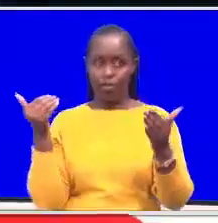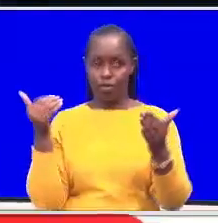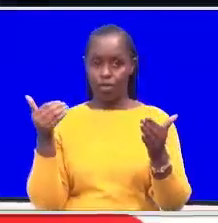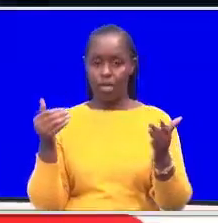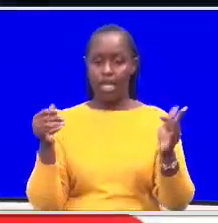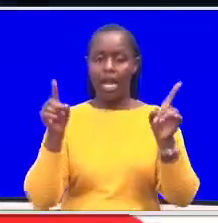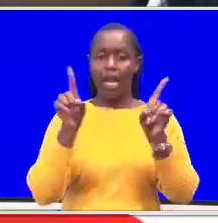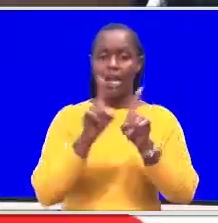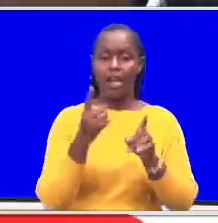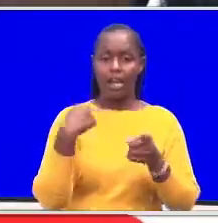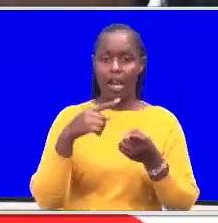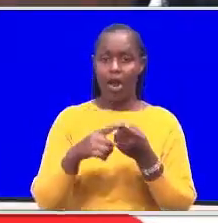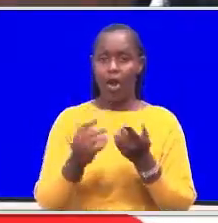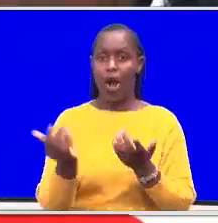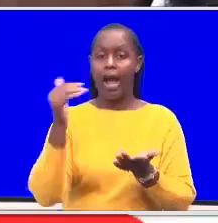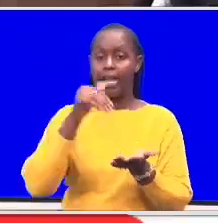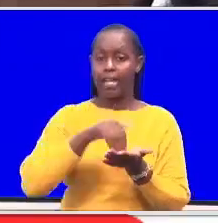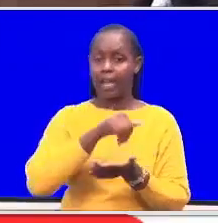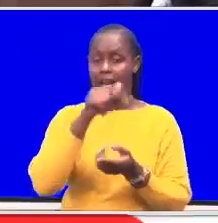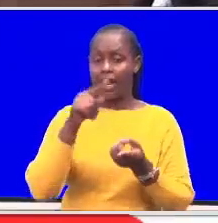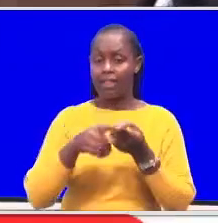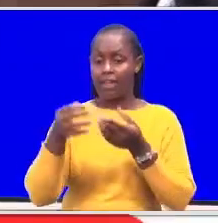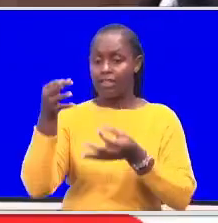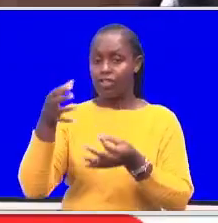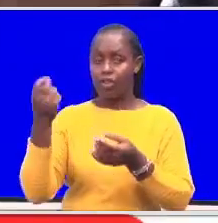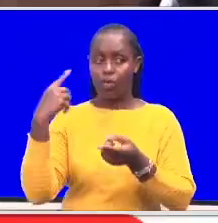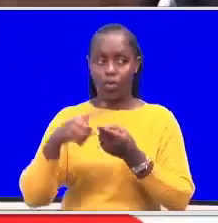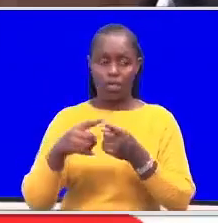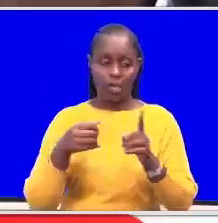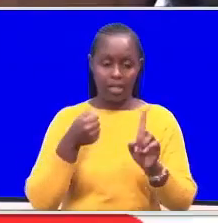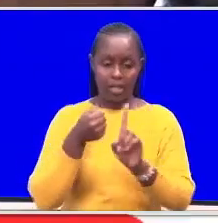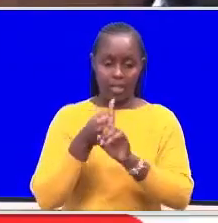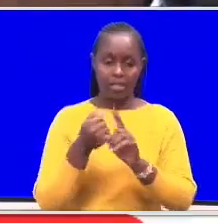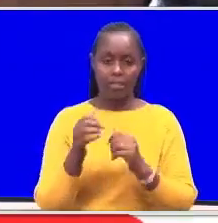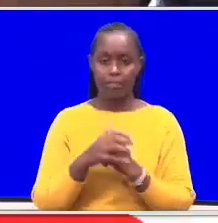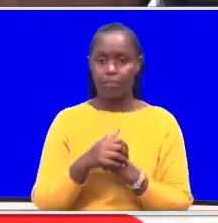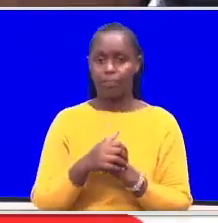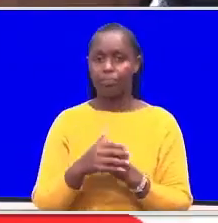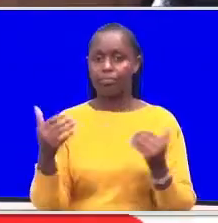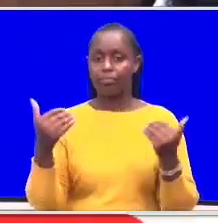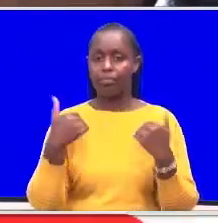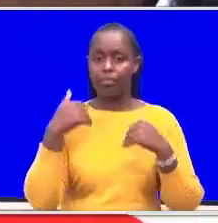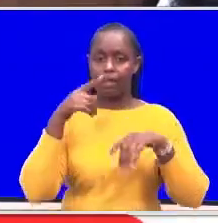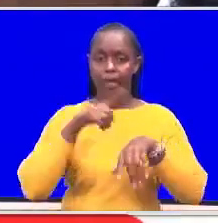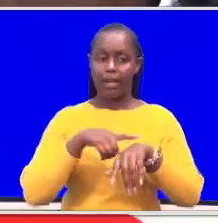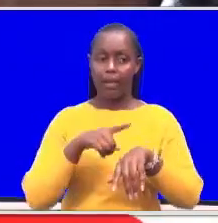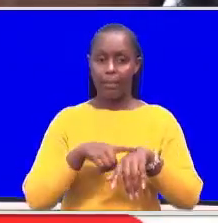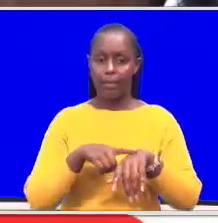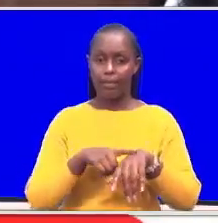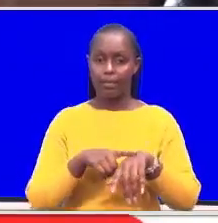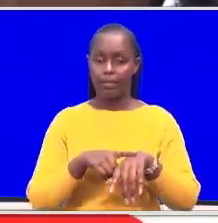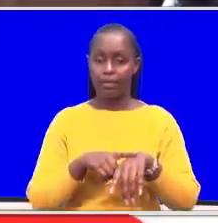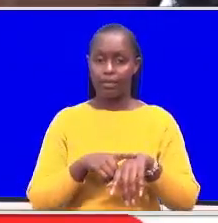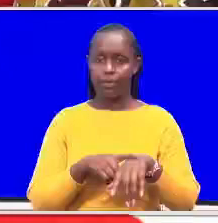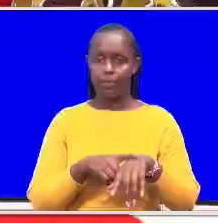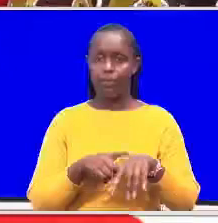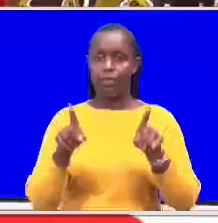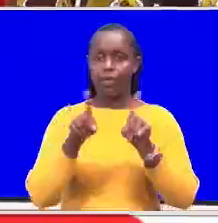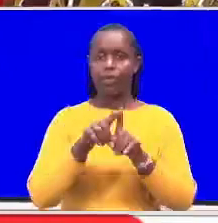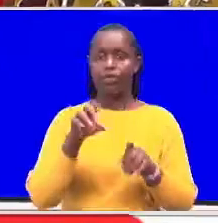jaji alivamiwa. Magistrates, kadhis and all other staff have time without number been stalked, spied